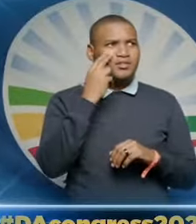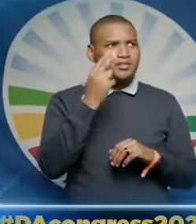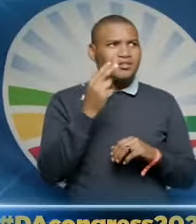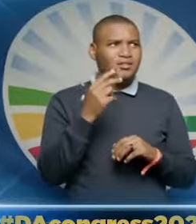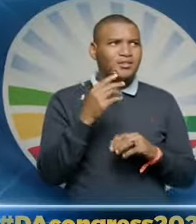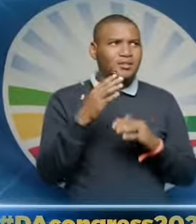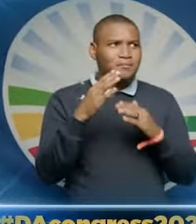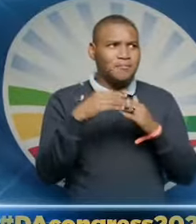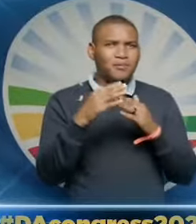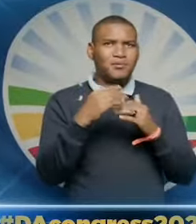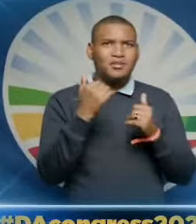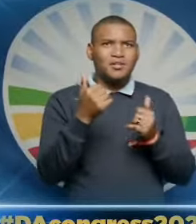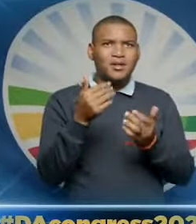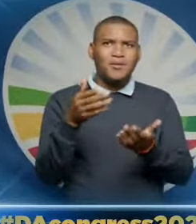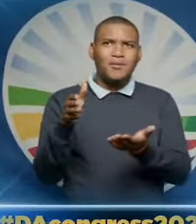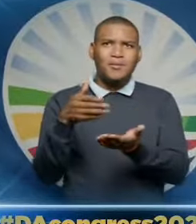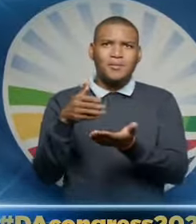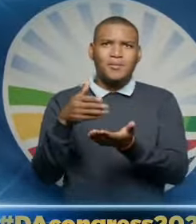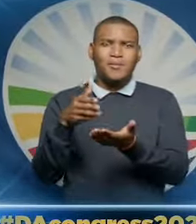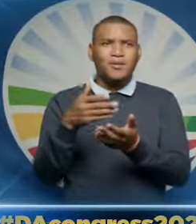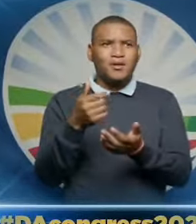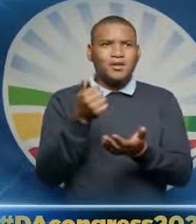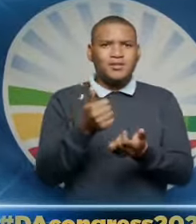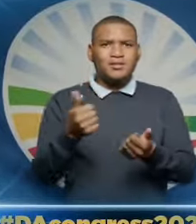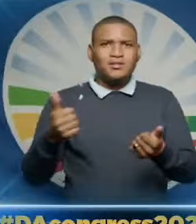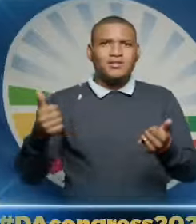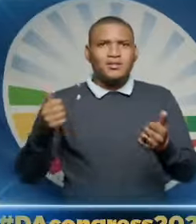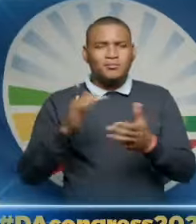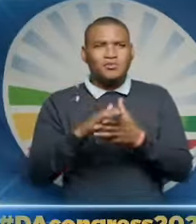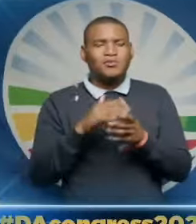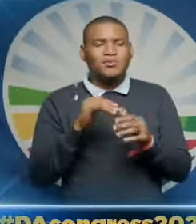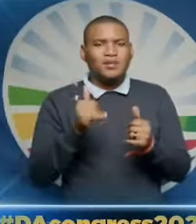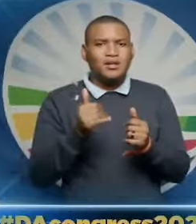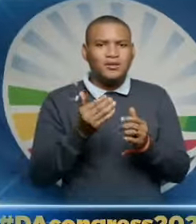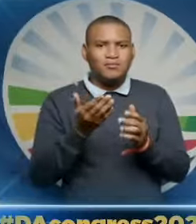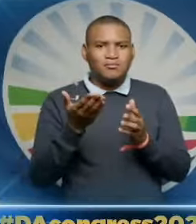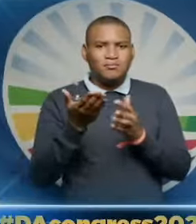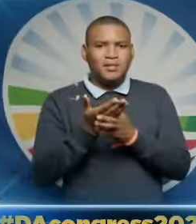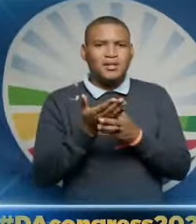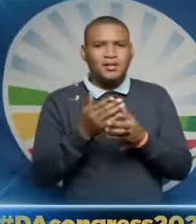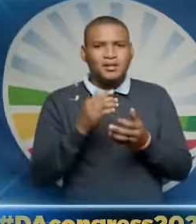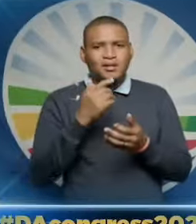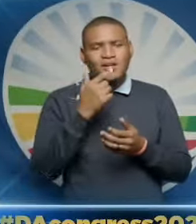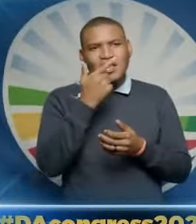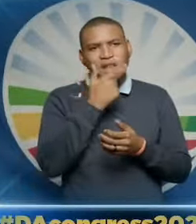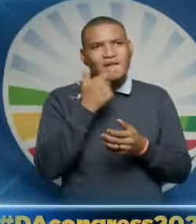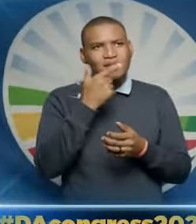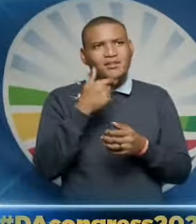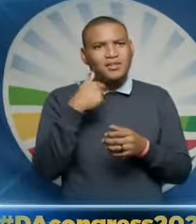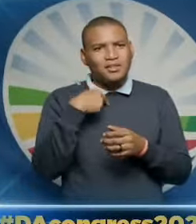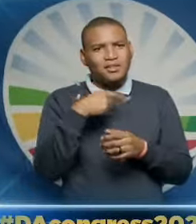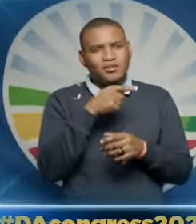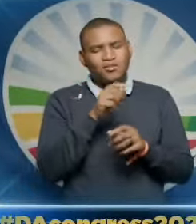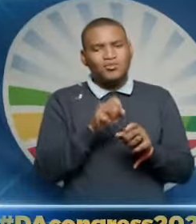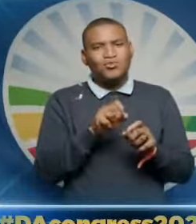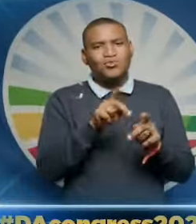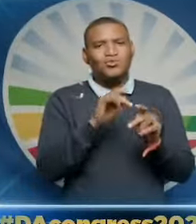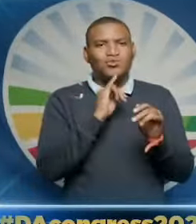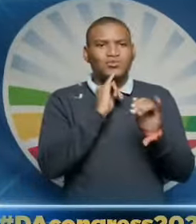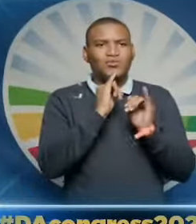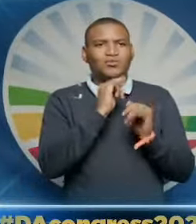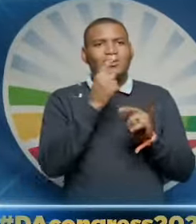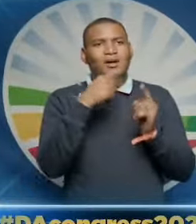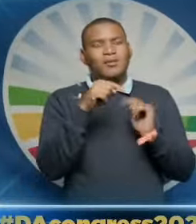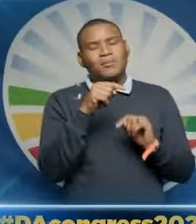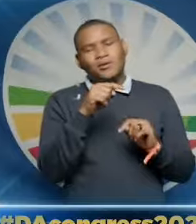inside their seats anymore as we've broken for lunch, but I thought that it would be a perfect opportunity to interview one of our delegates from the